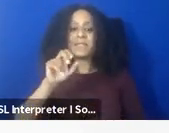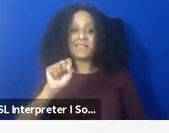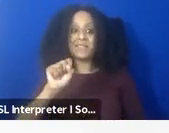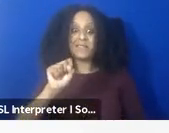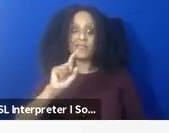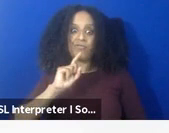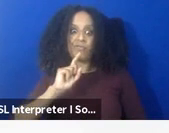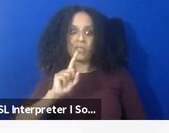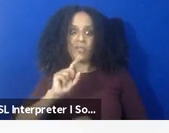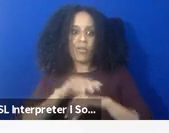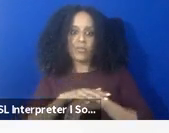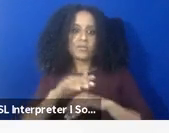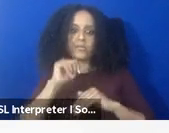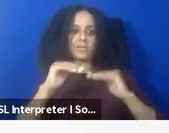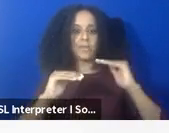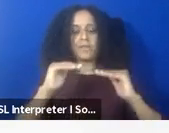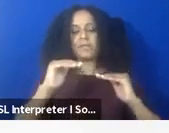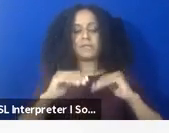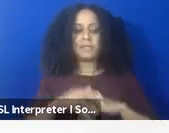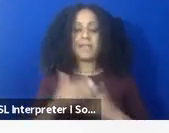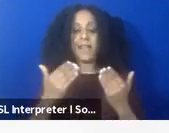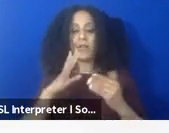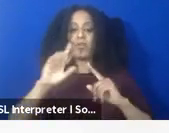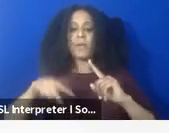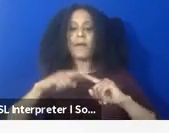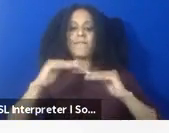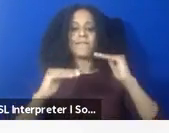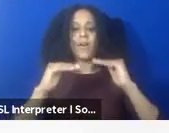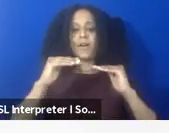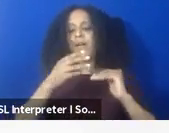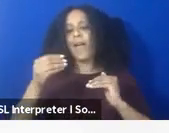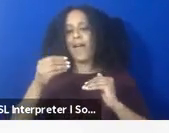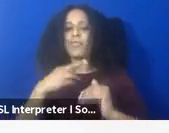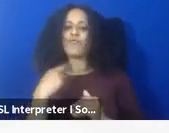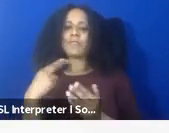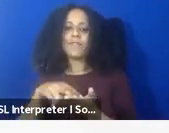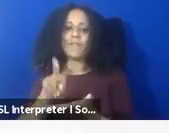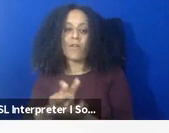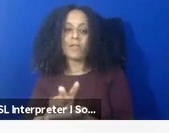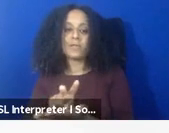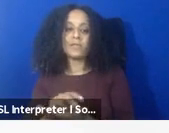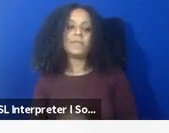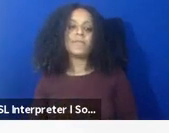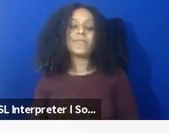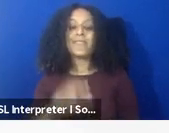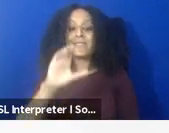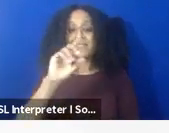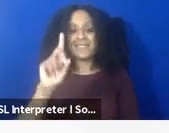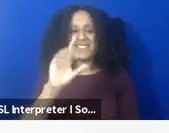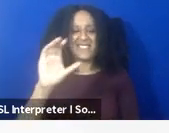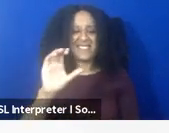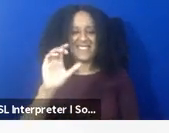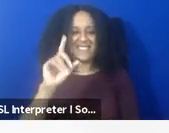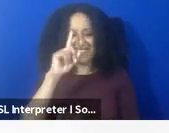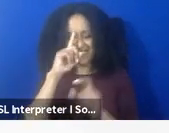balance. So I'm going to talk about balance with a focus on risk of falls. So these are some falls facts right from the CDC.